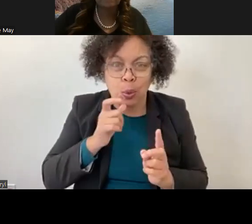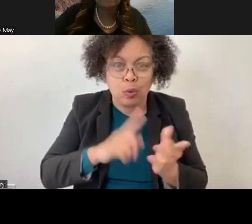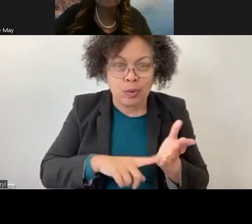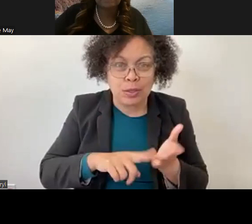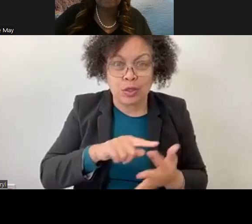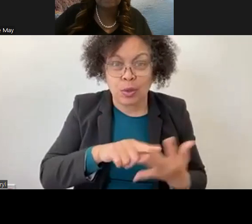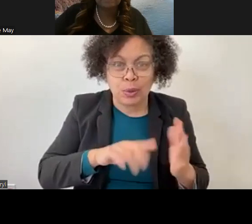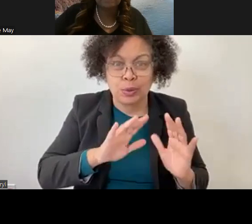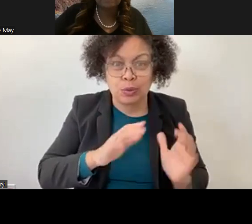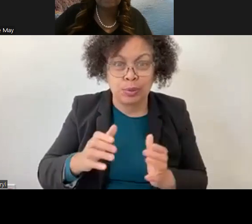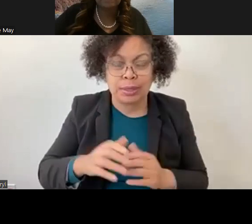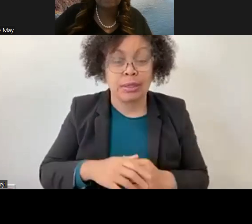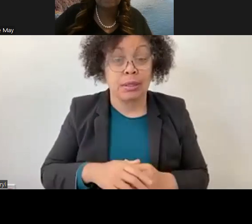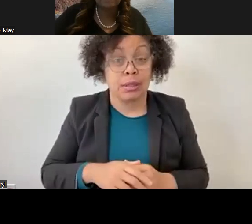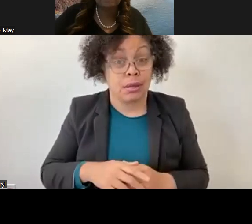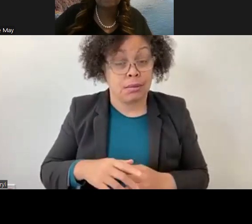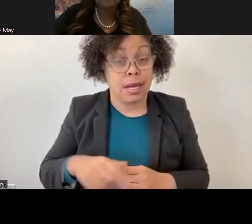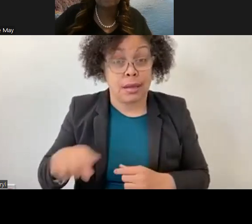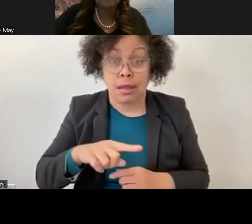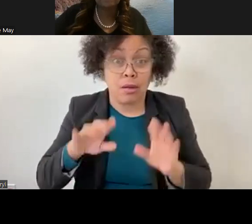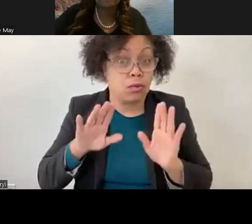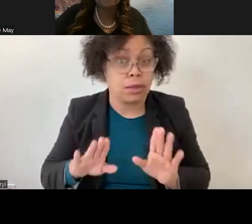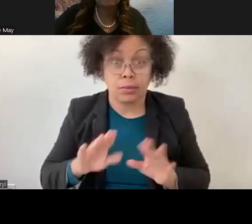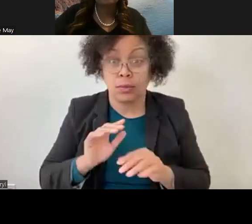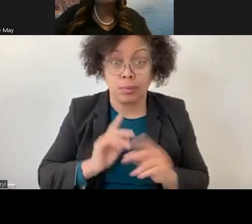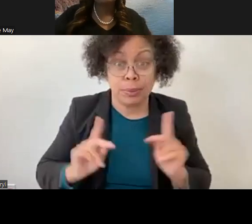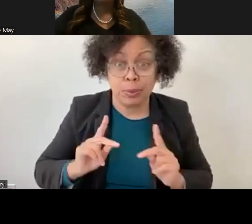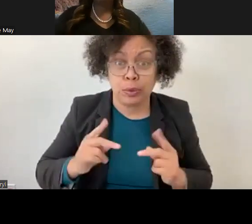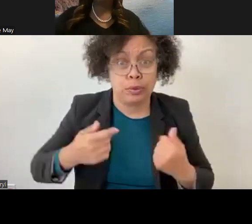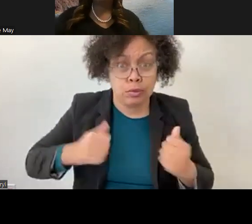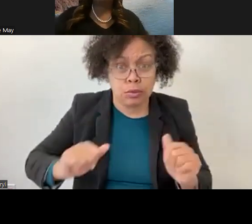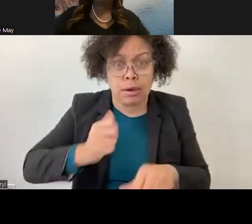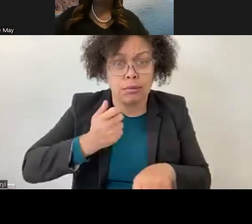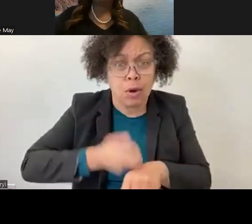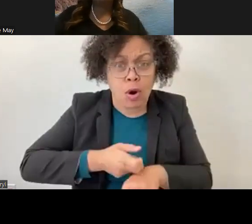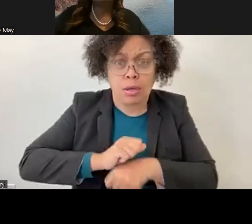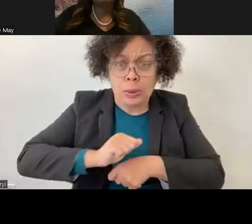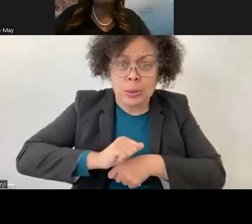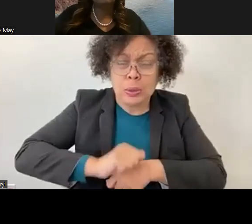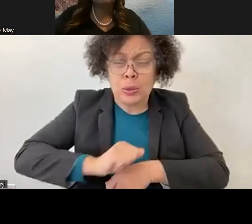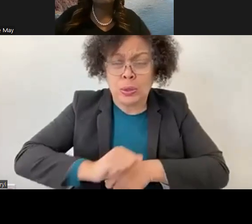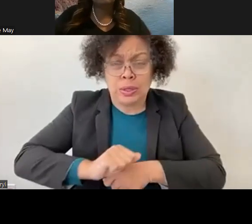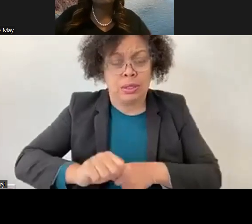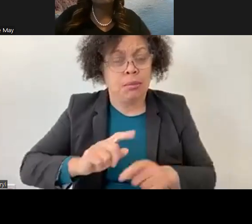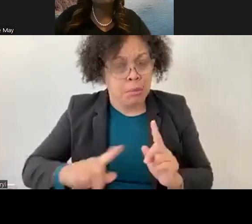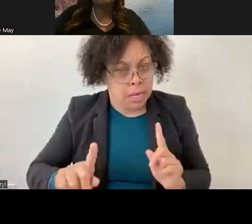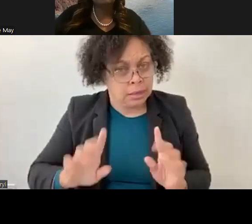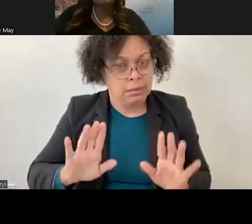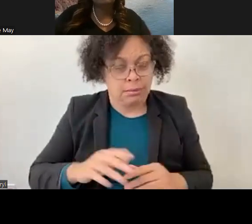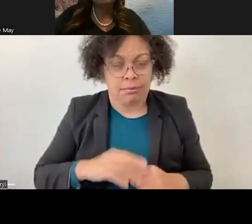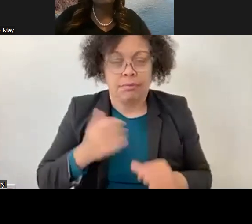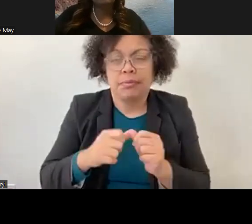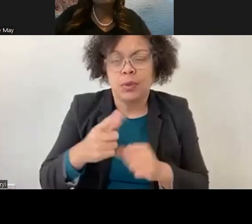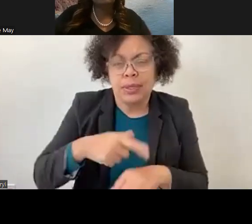they are awesome and they try so hard. But, I remember one particular meeting I